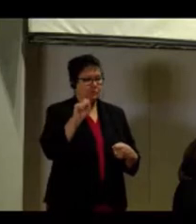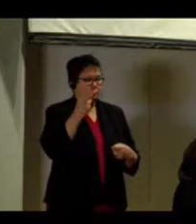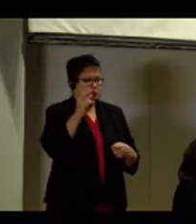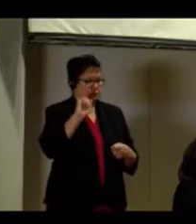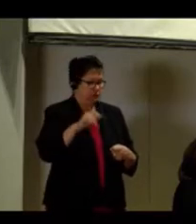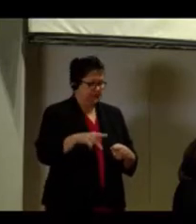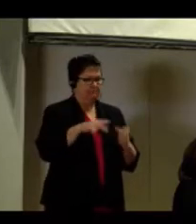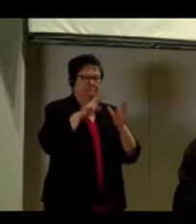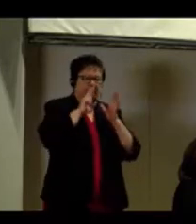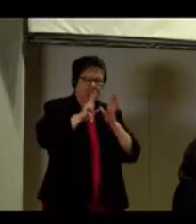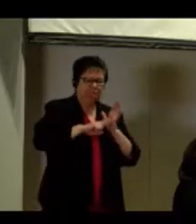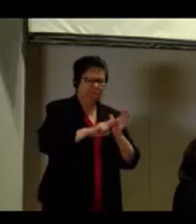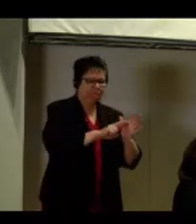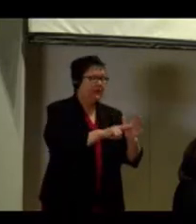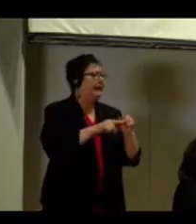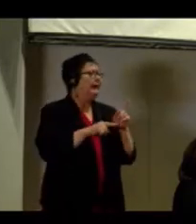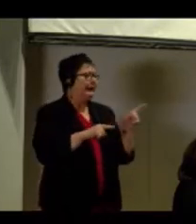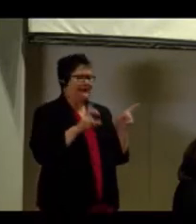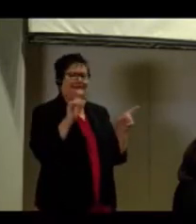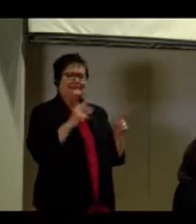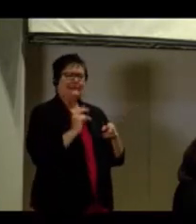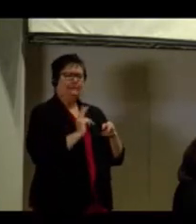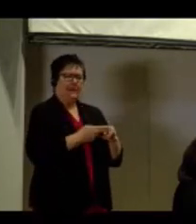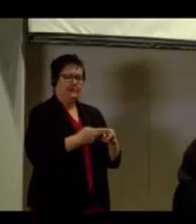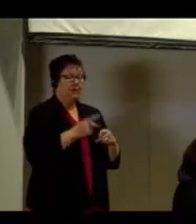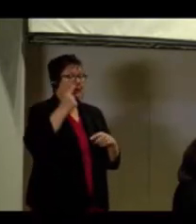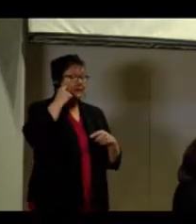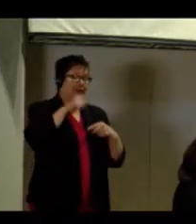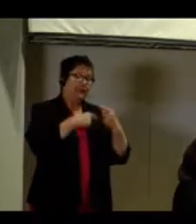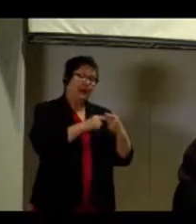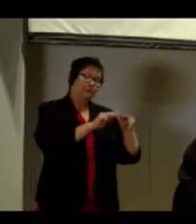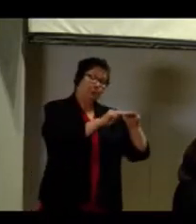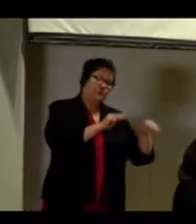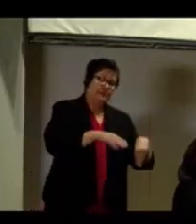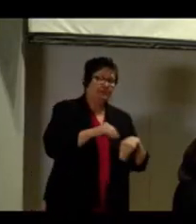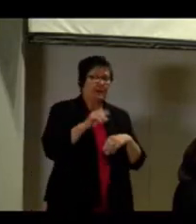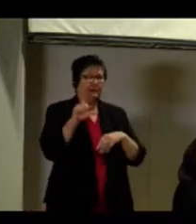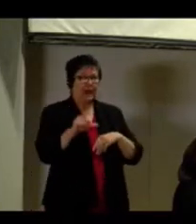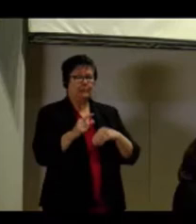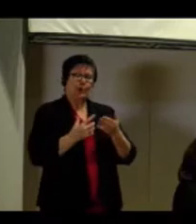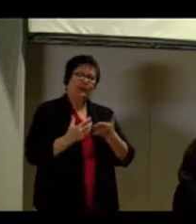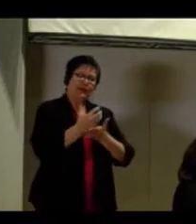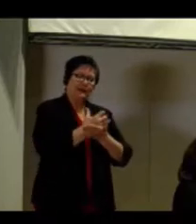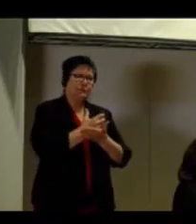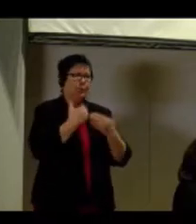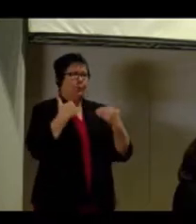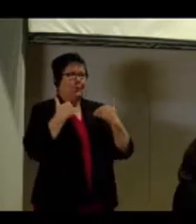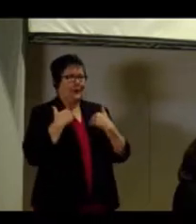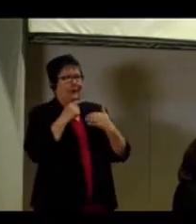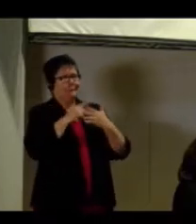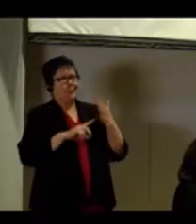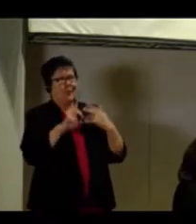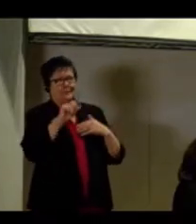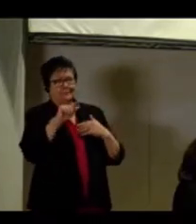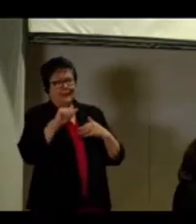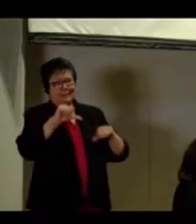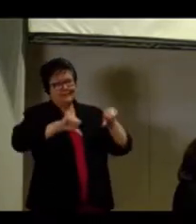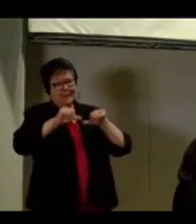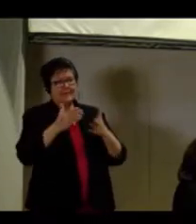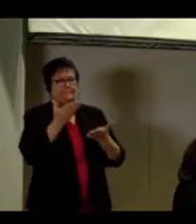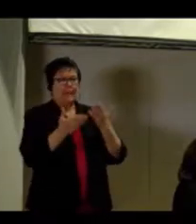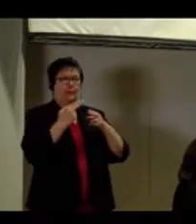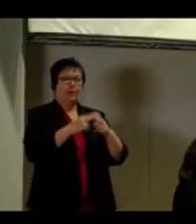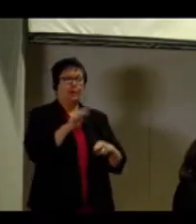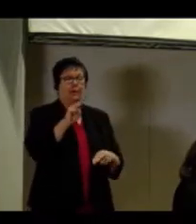well. If you think about museum collections and library collections, what we've got is what data scientists might call multimodal